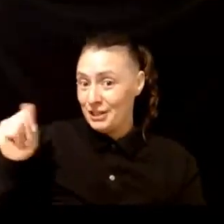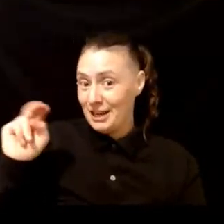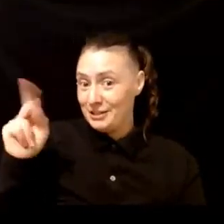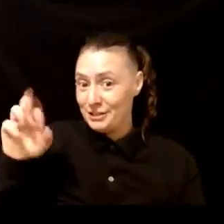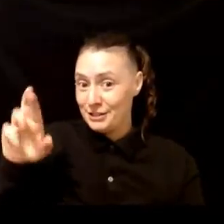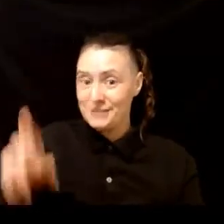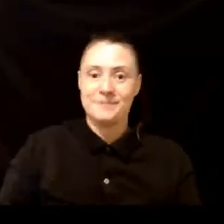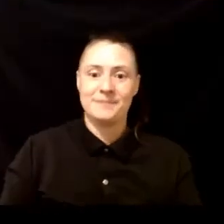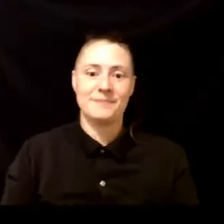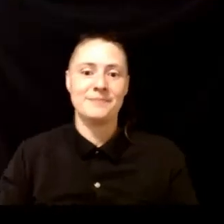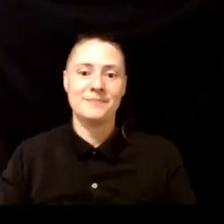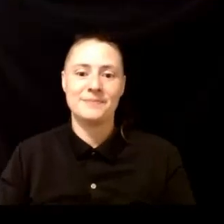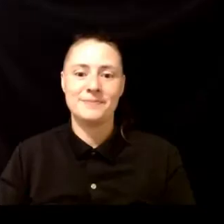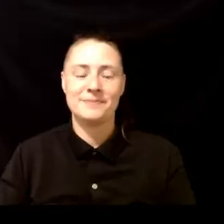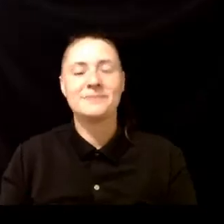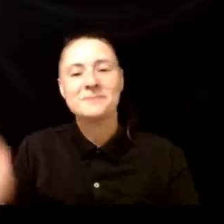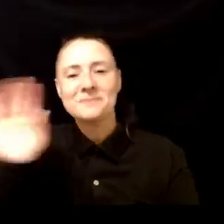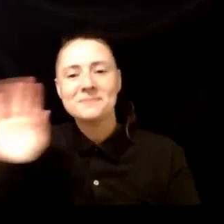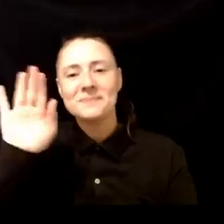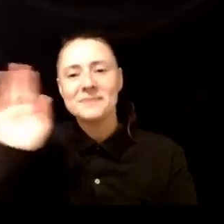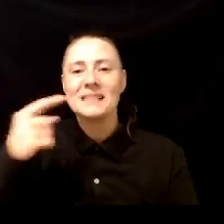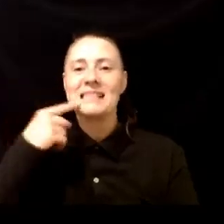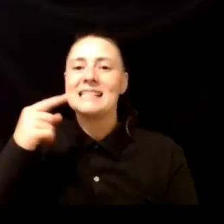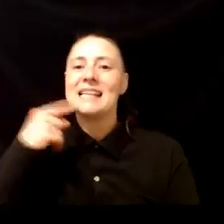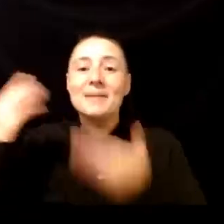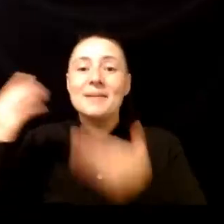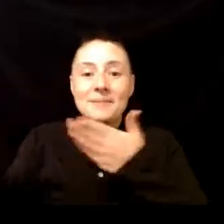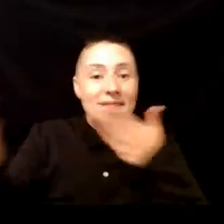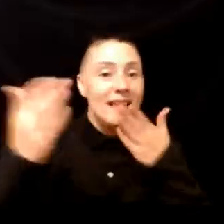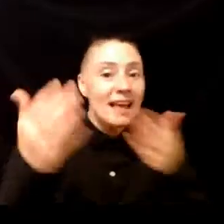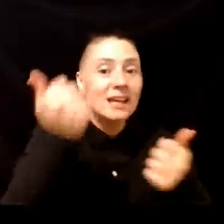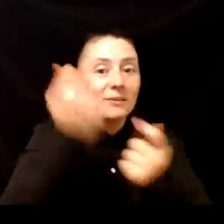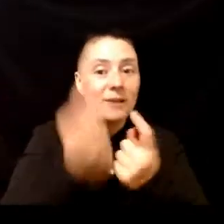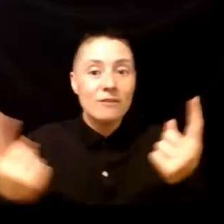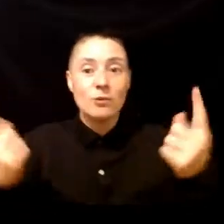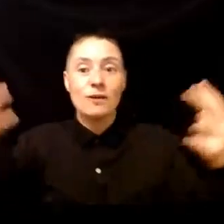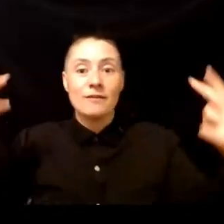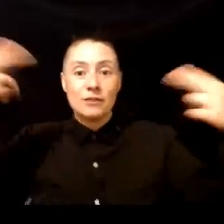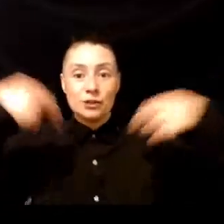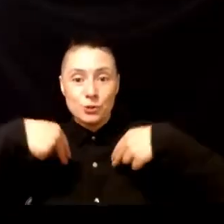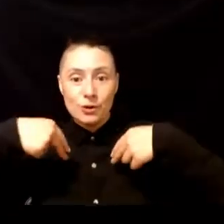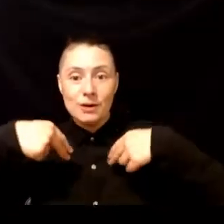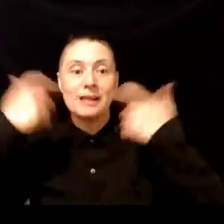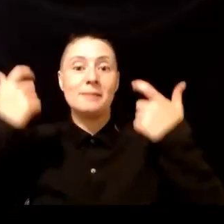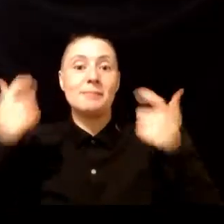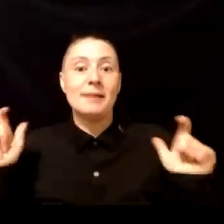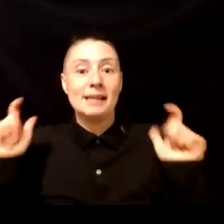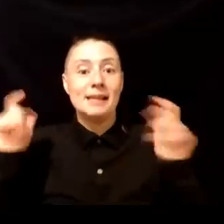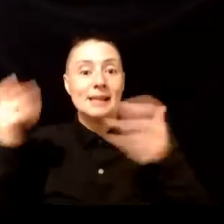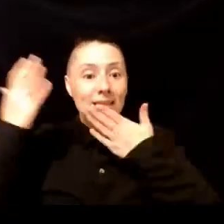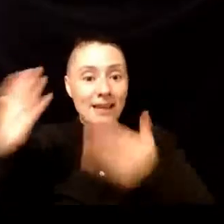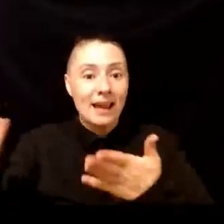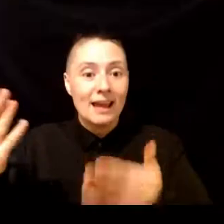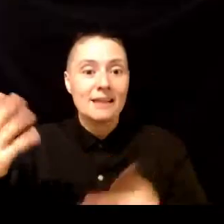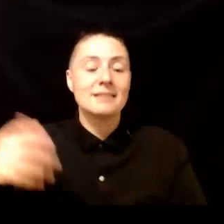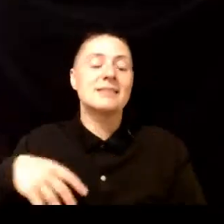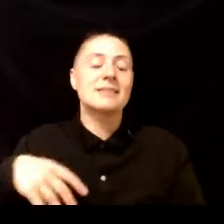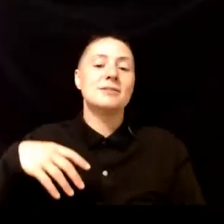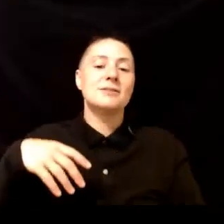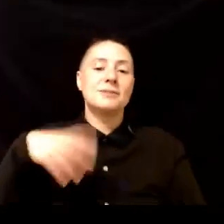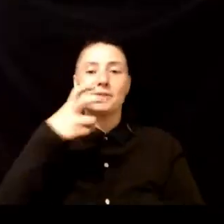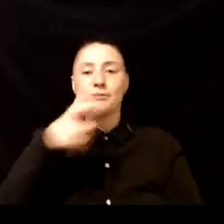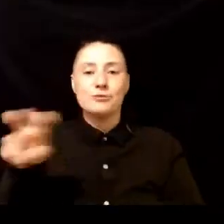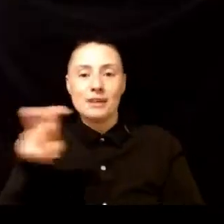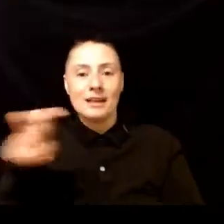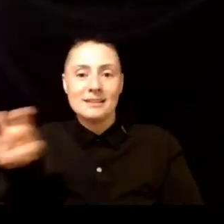say thank you for everyone for joining us this evening, and a huge thanks to our transdisciplinary team who's been working